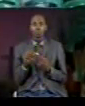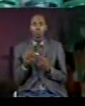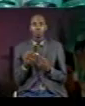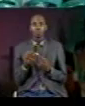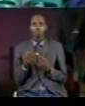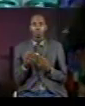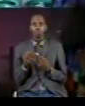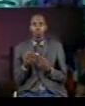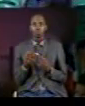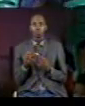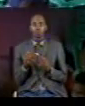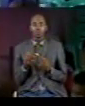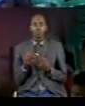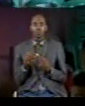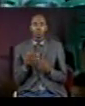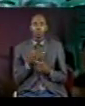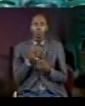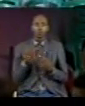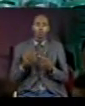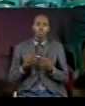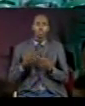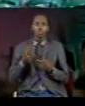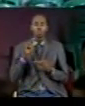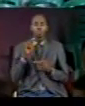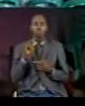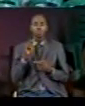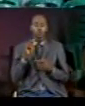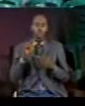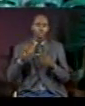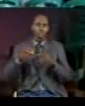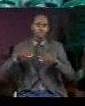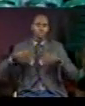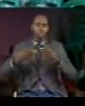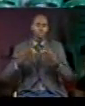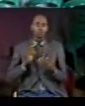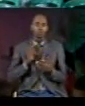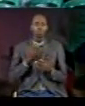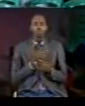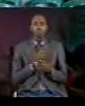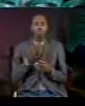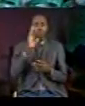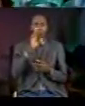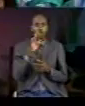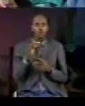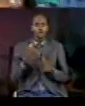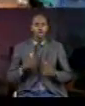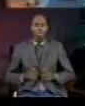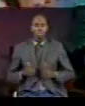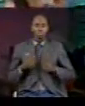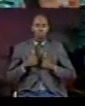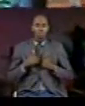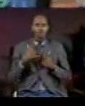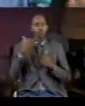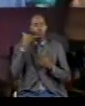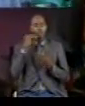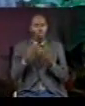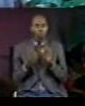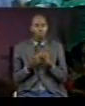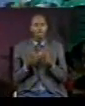give us your particulars through this phone number, we will be able to reach